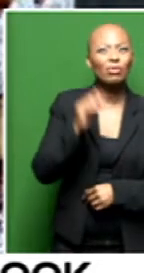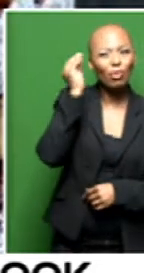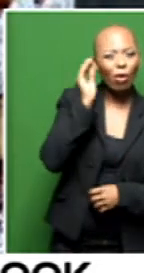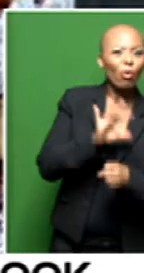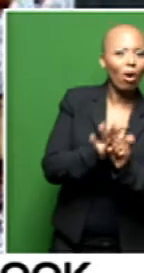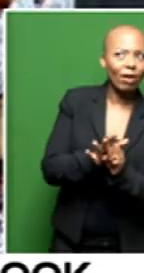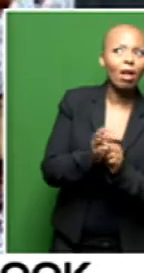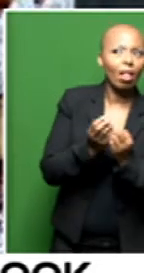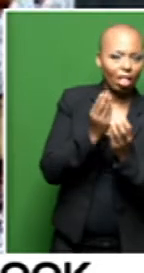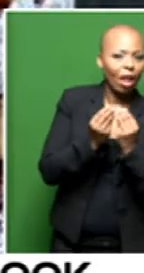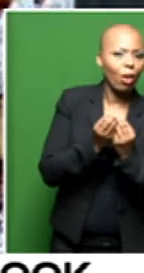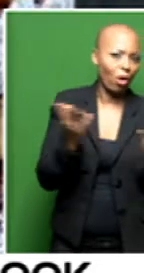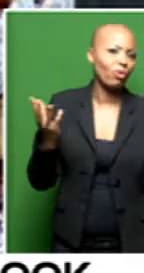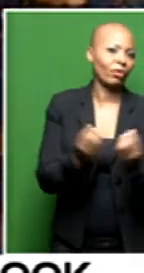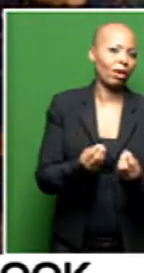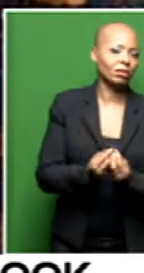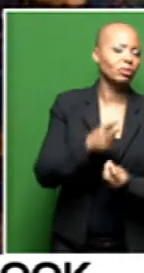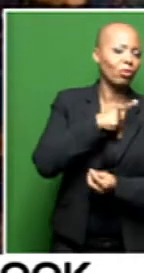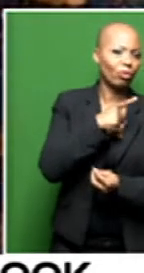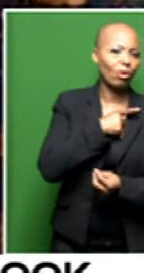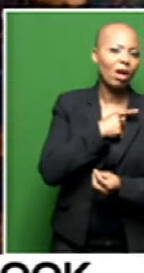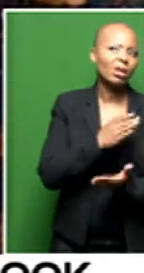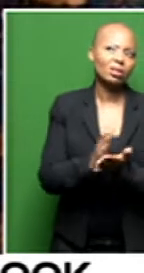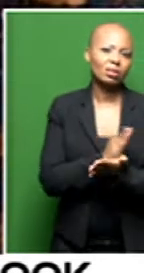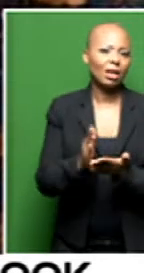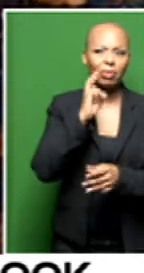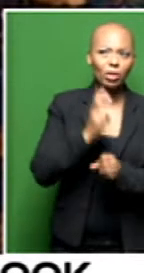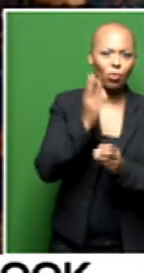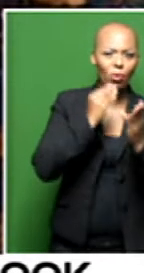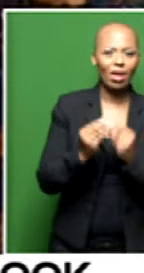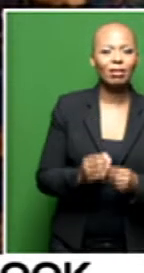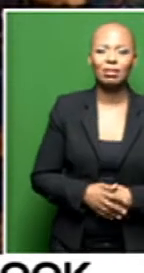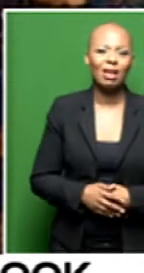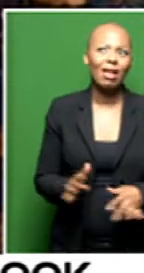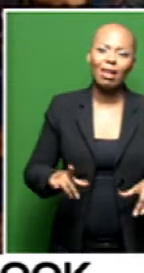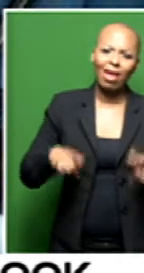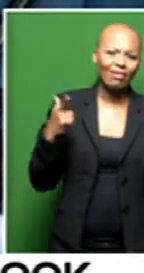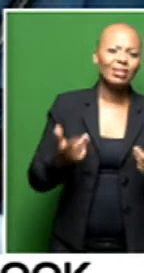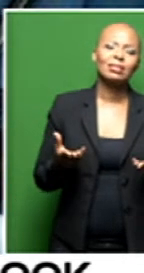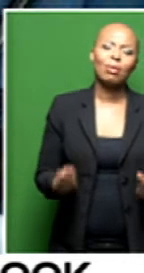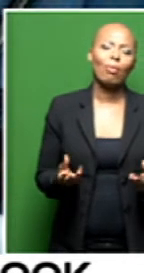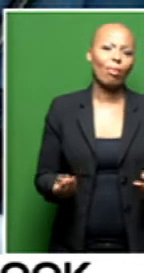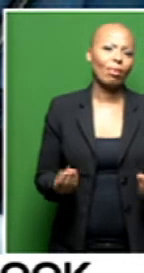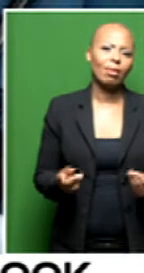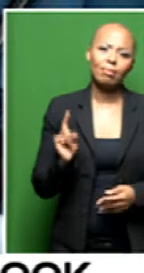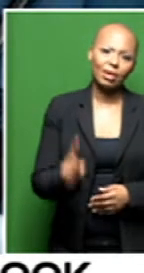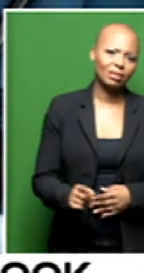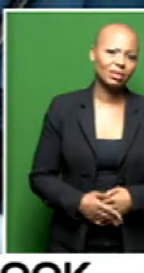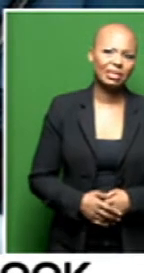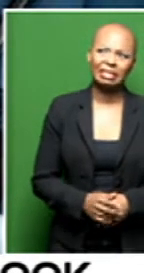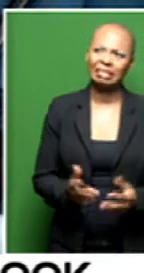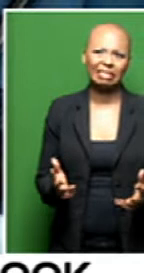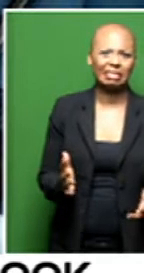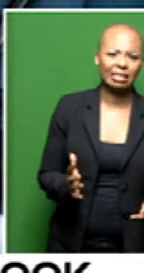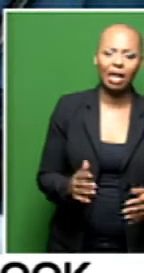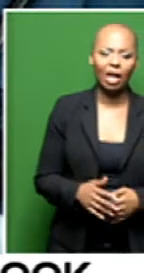that more than ever we are aware of simplicity in life. You know, the simple things matters. And home cooking was inspired by exactly that. So I've been